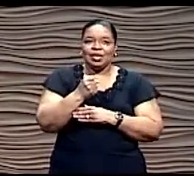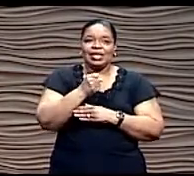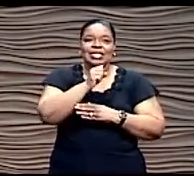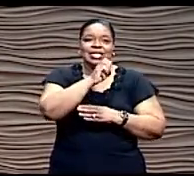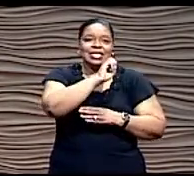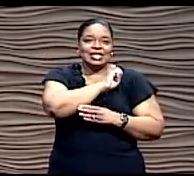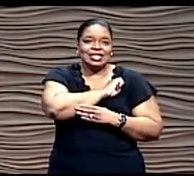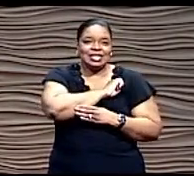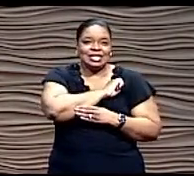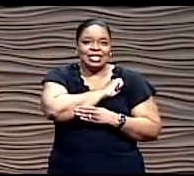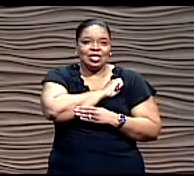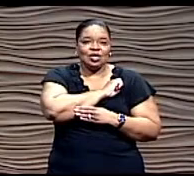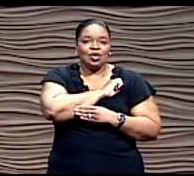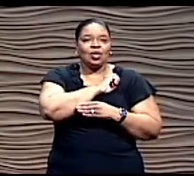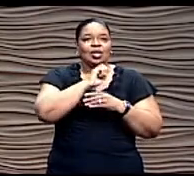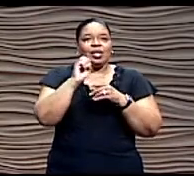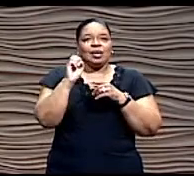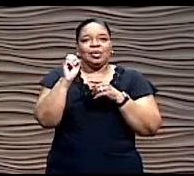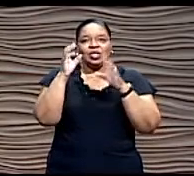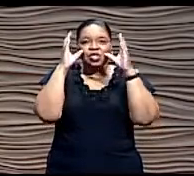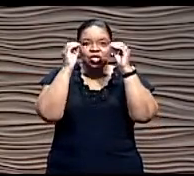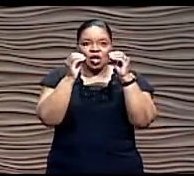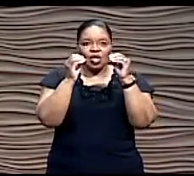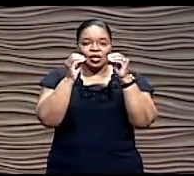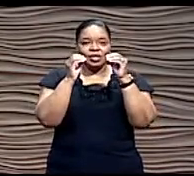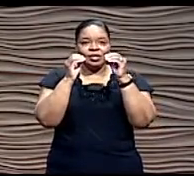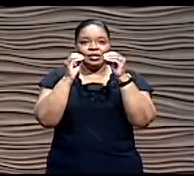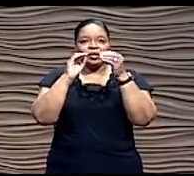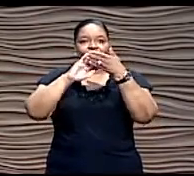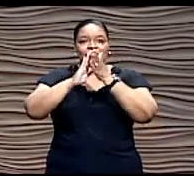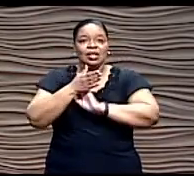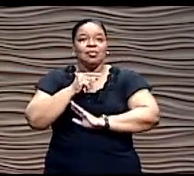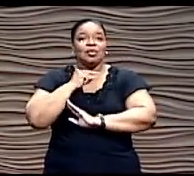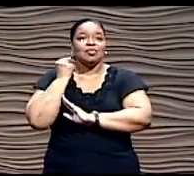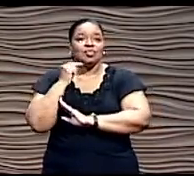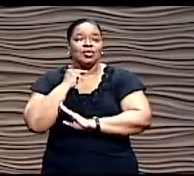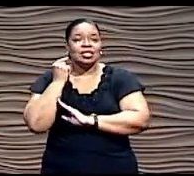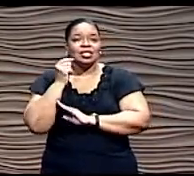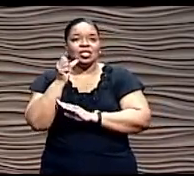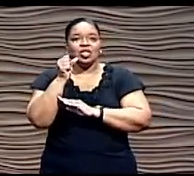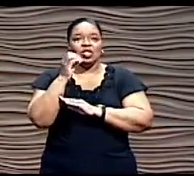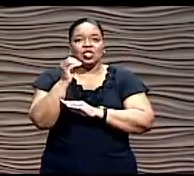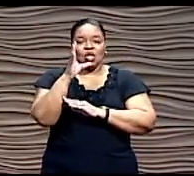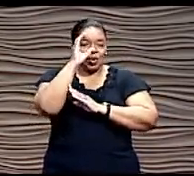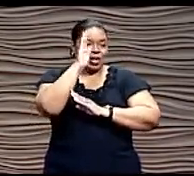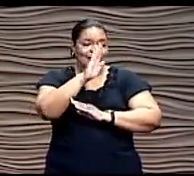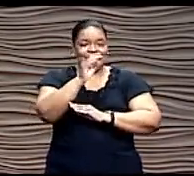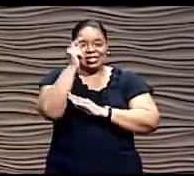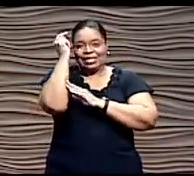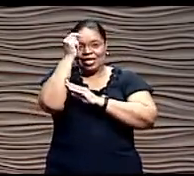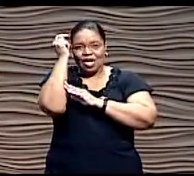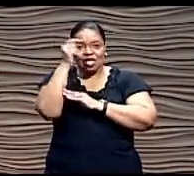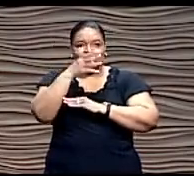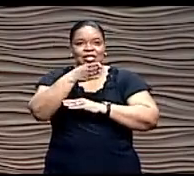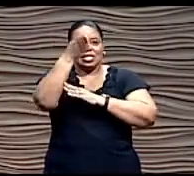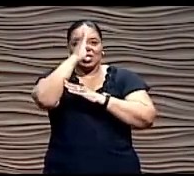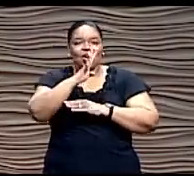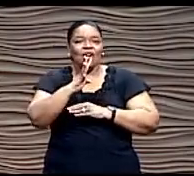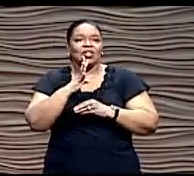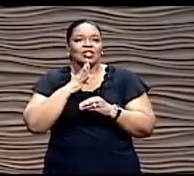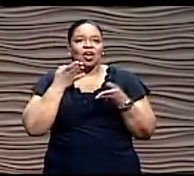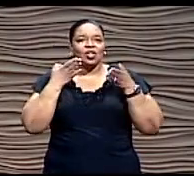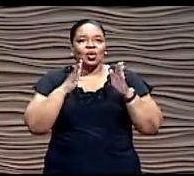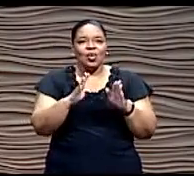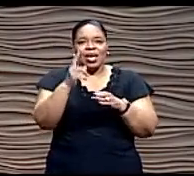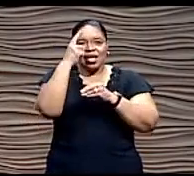Ezekiel had been trained to be a priest. So his theology, his God talk, the way